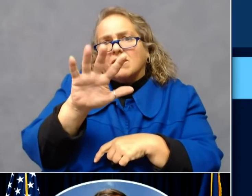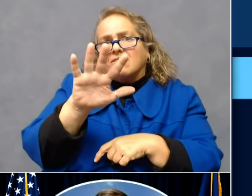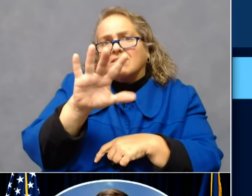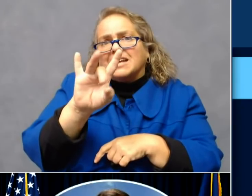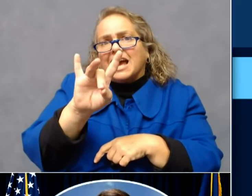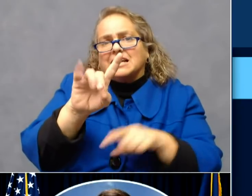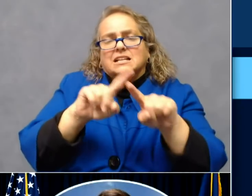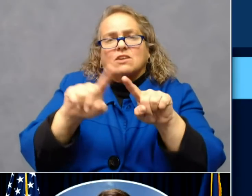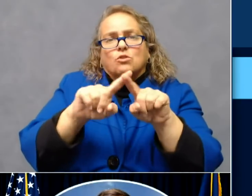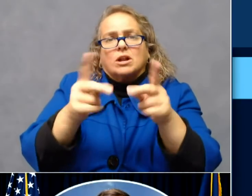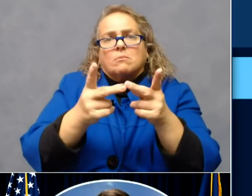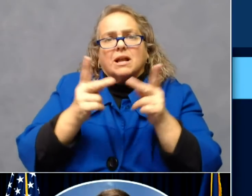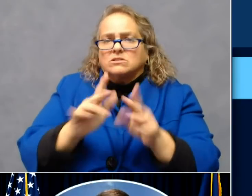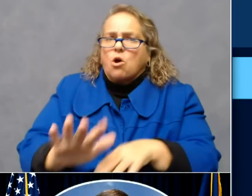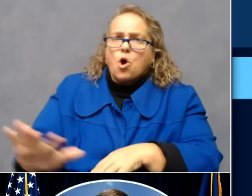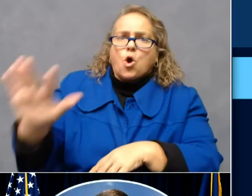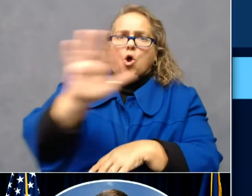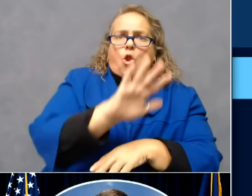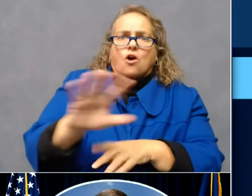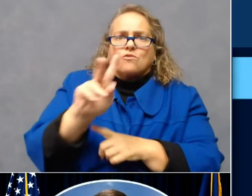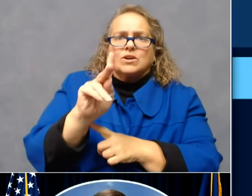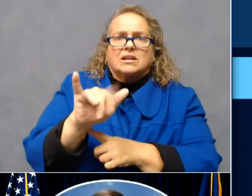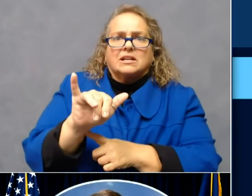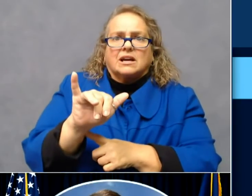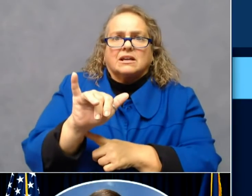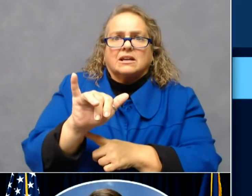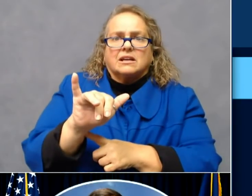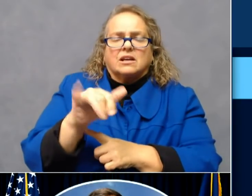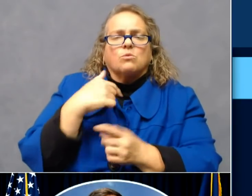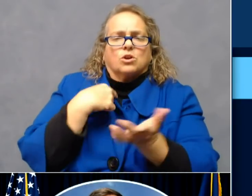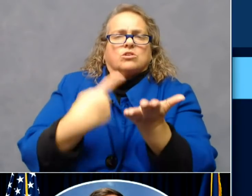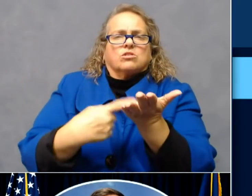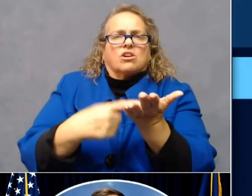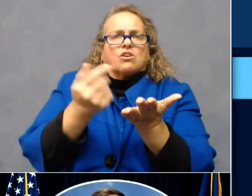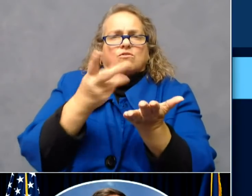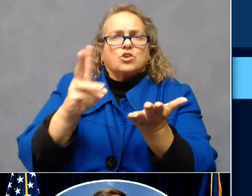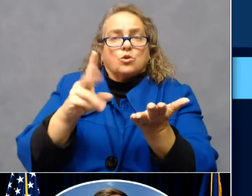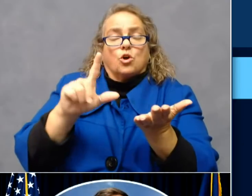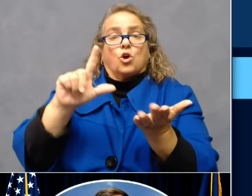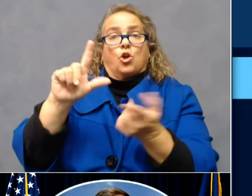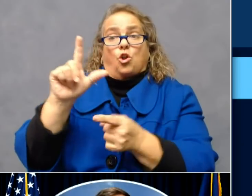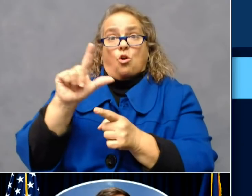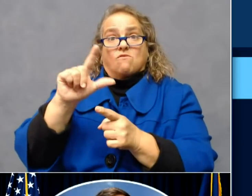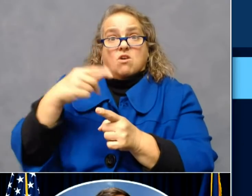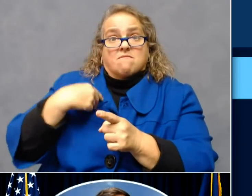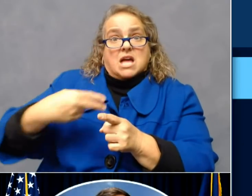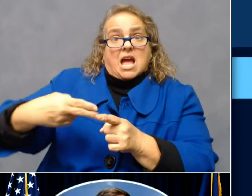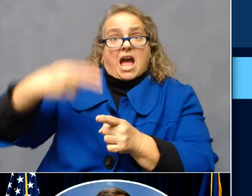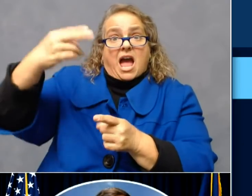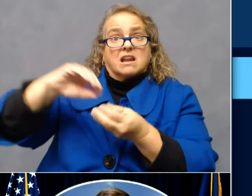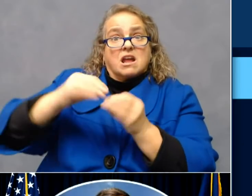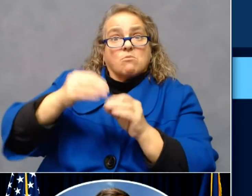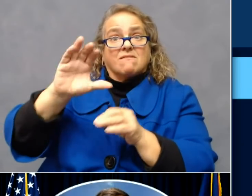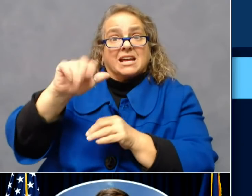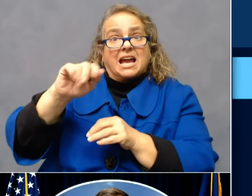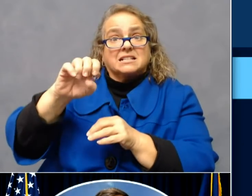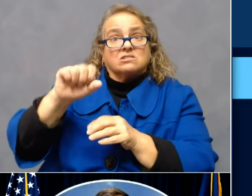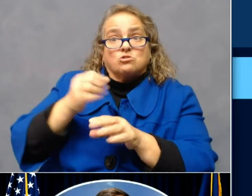Commonwealth. Let's go through a few. With Louisville having the number of cases they did today, let's start